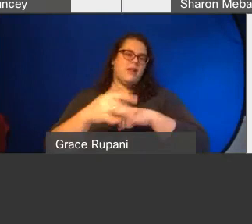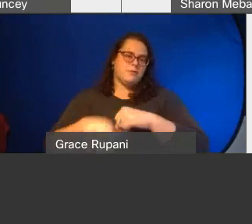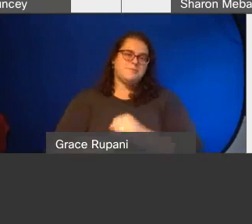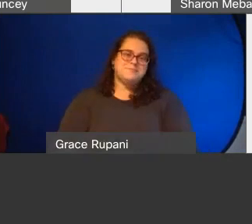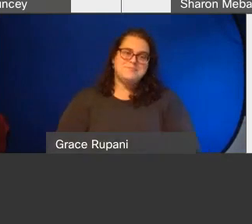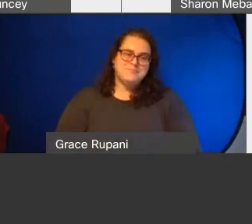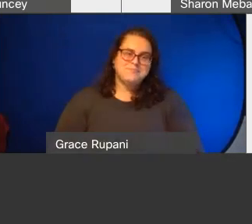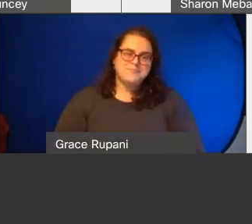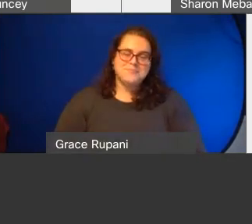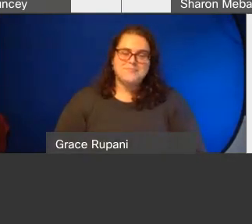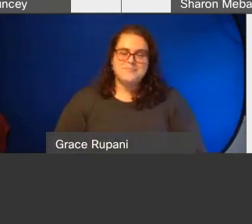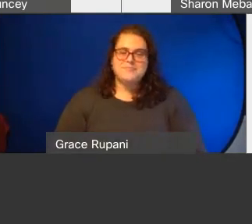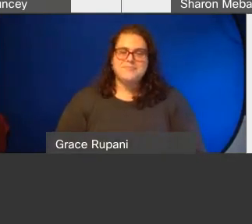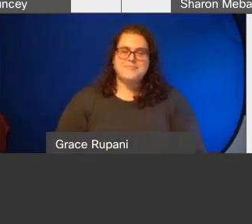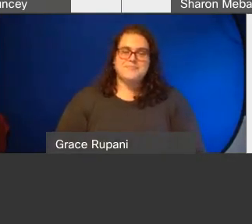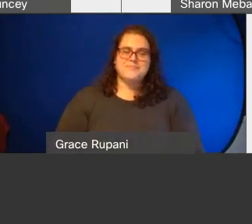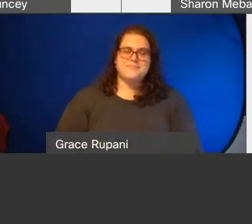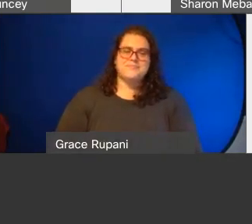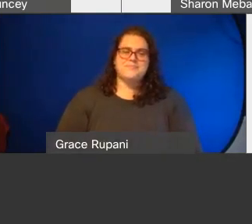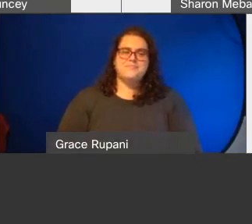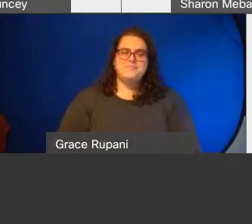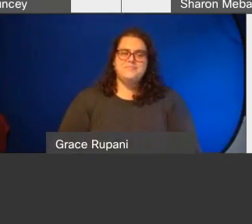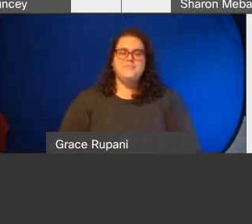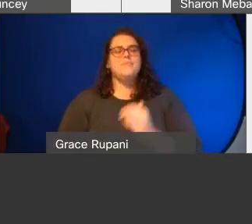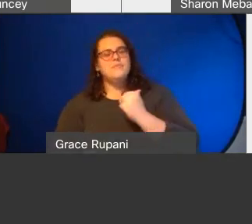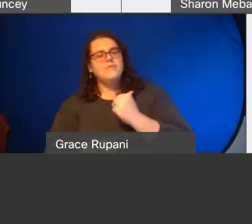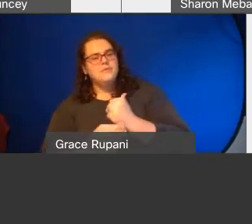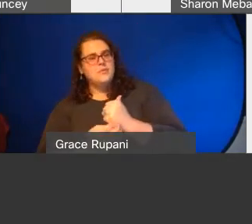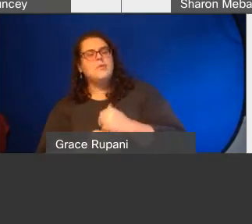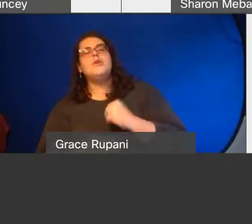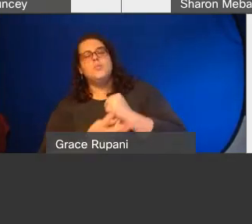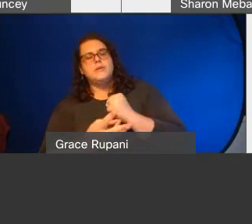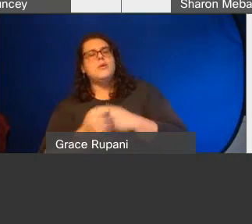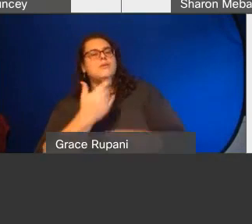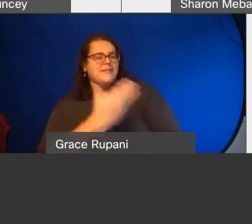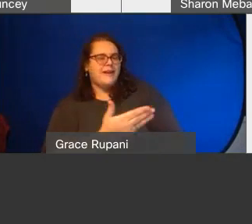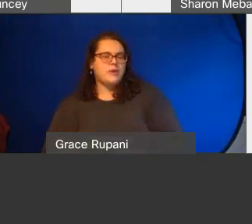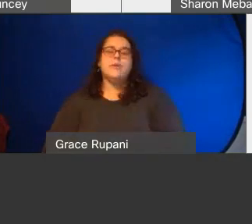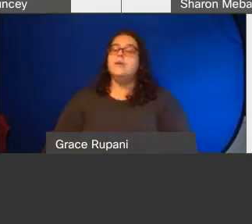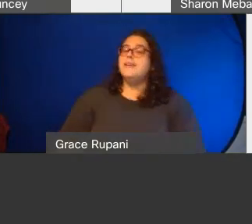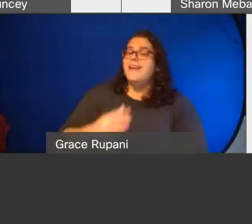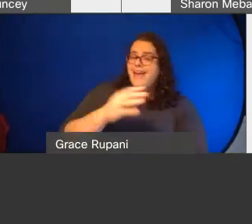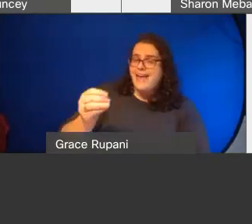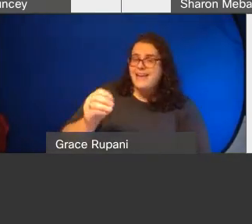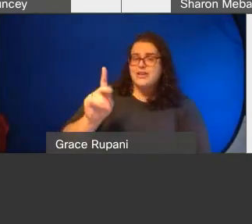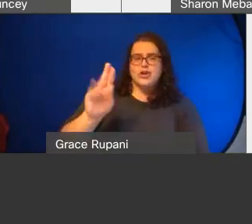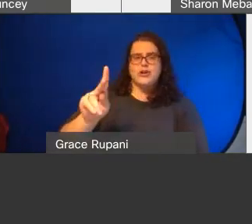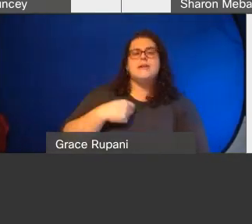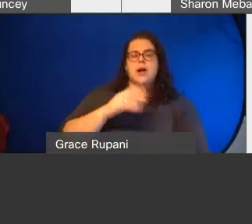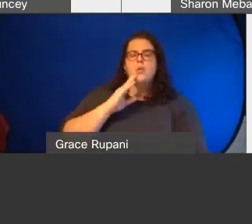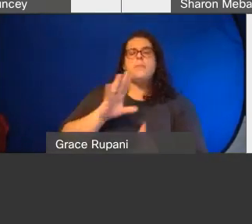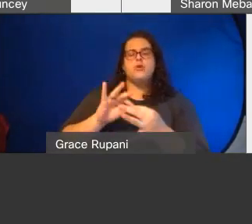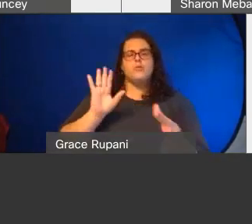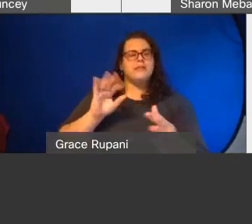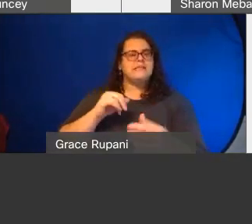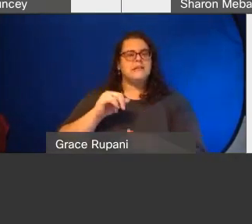Thank you, Director Dobbs. I will also releasing, just to follow up, I will also be releasing additional guidance and what the requirements are for that weekly refresher